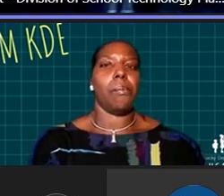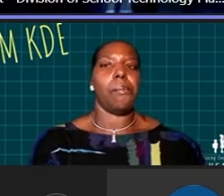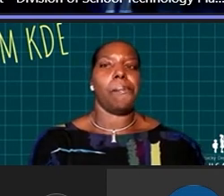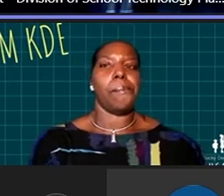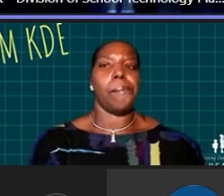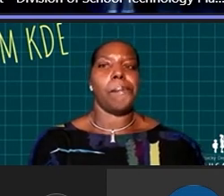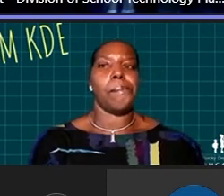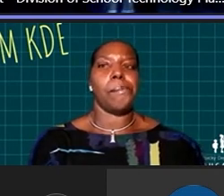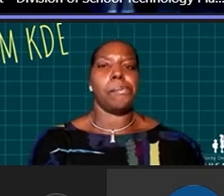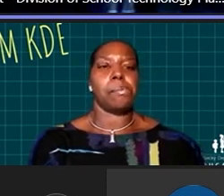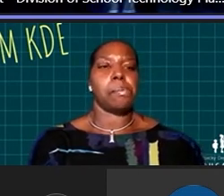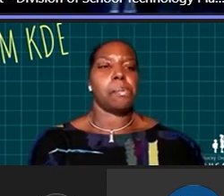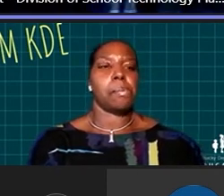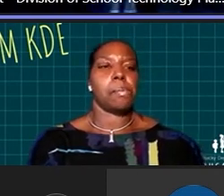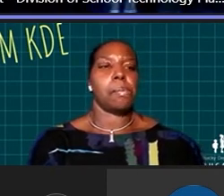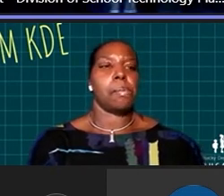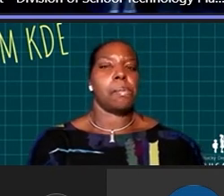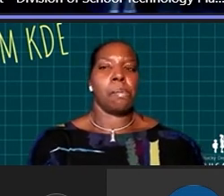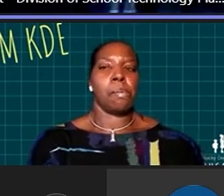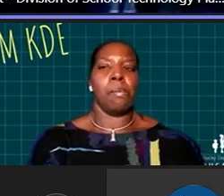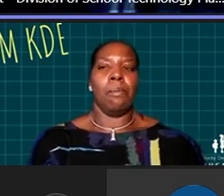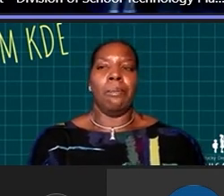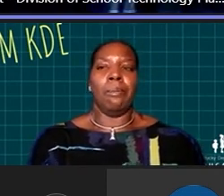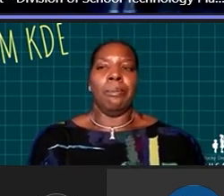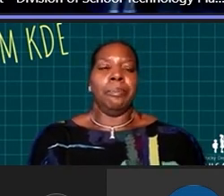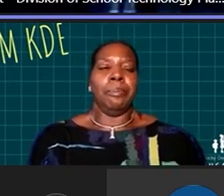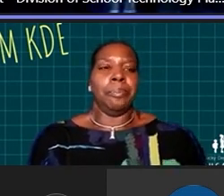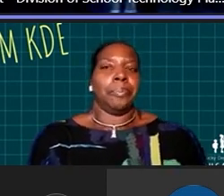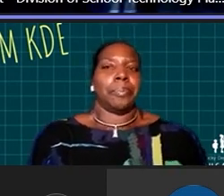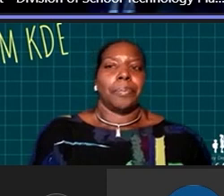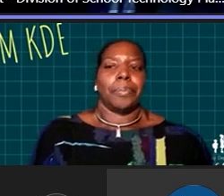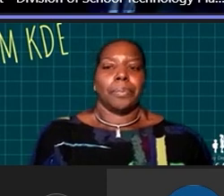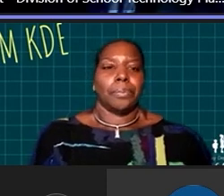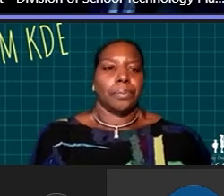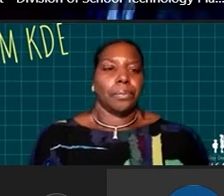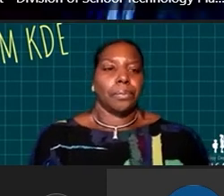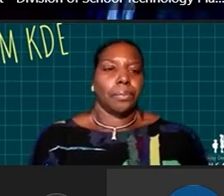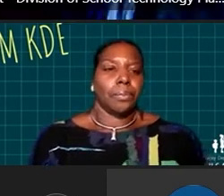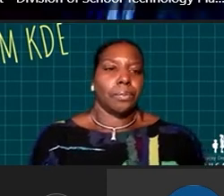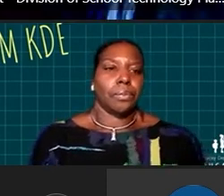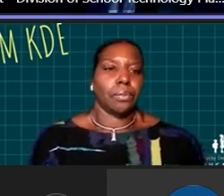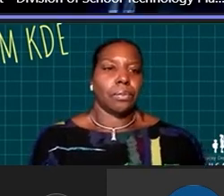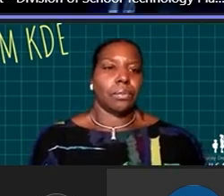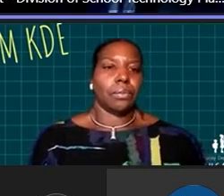be done under the special construction, and